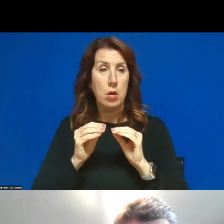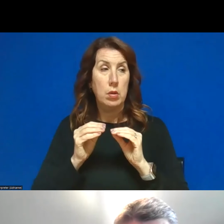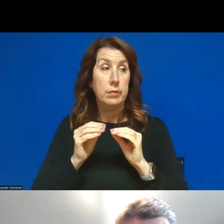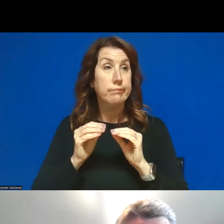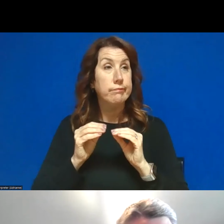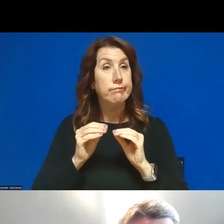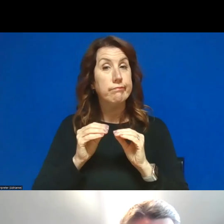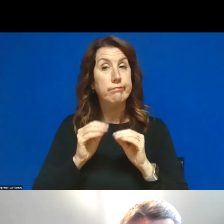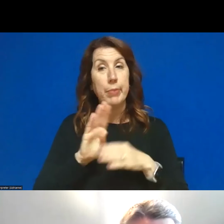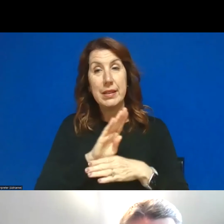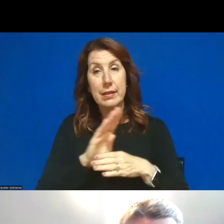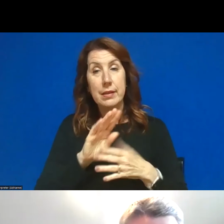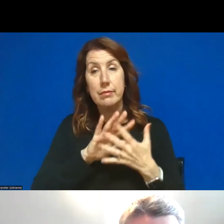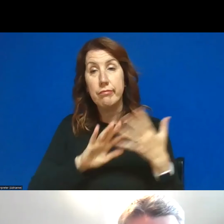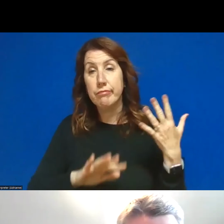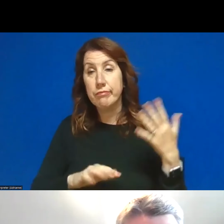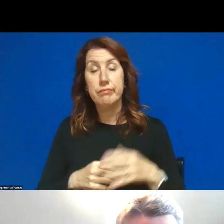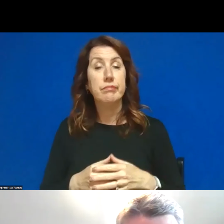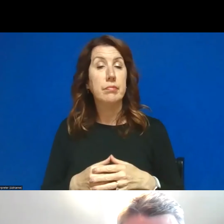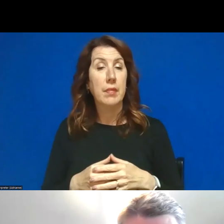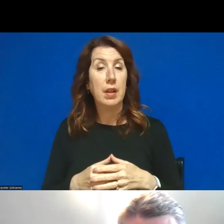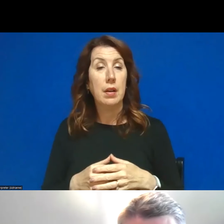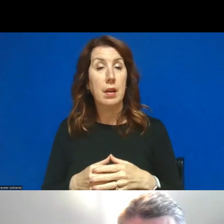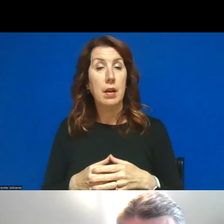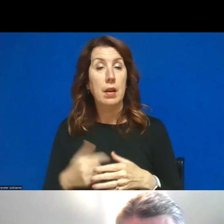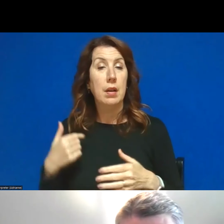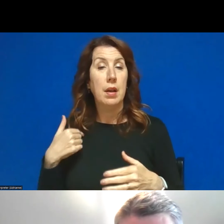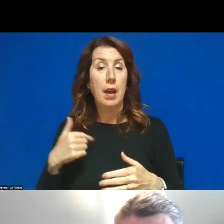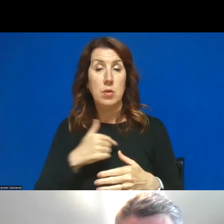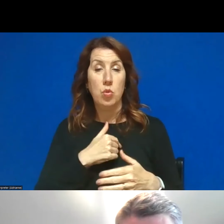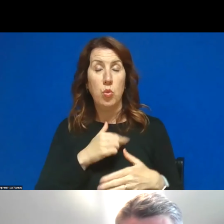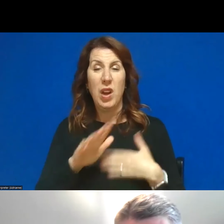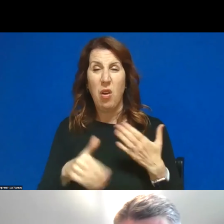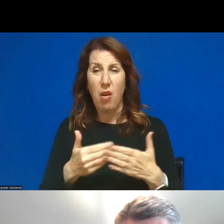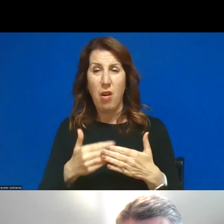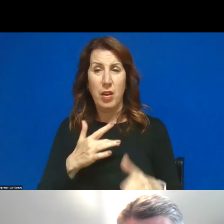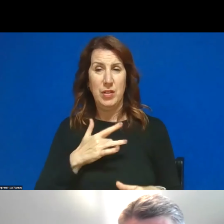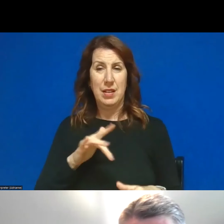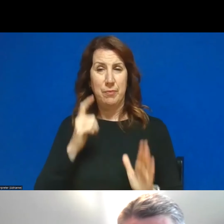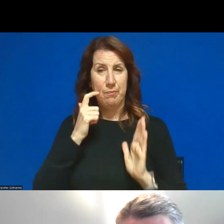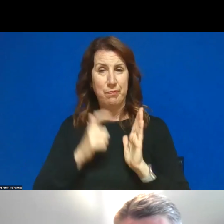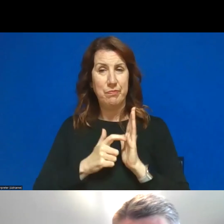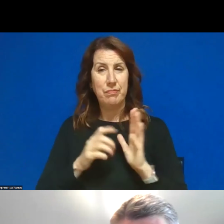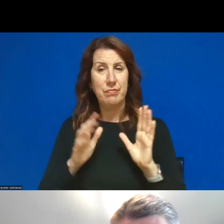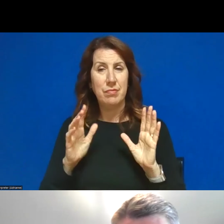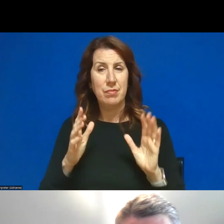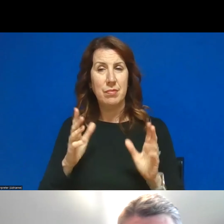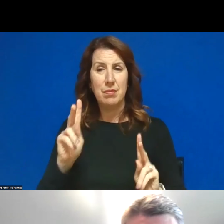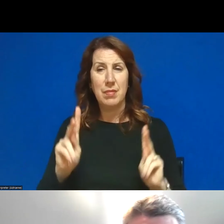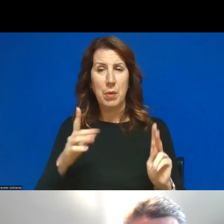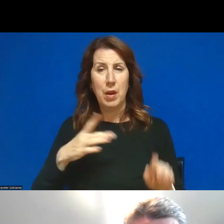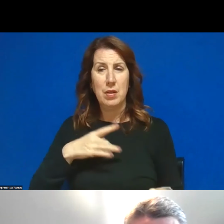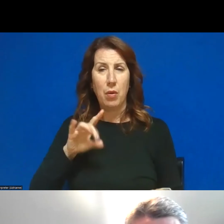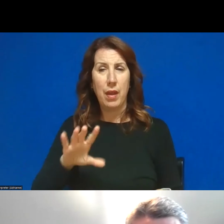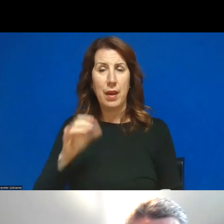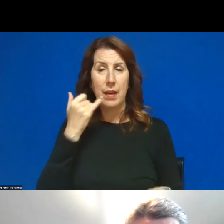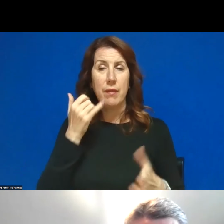parties. So as we are probably all sensitive to, nobody likes when their